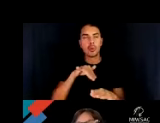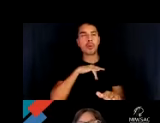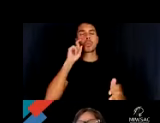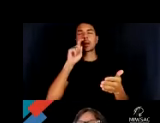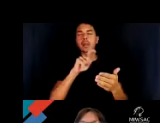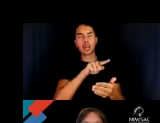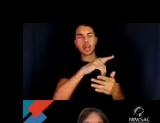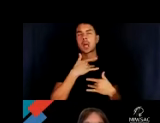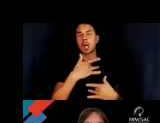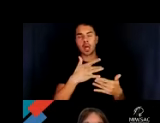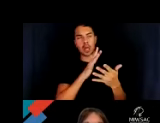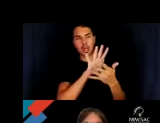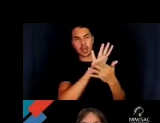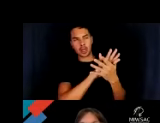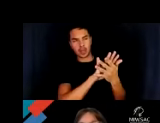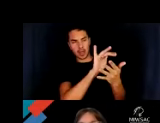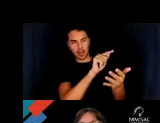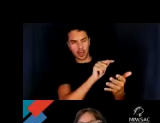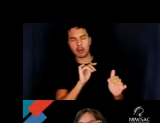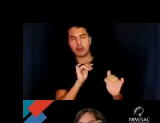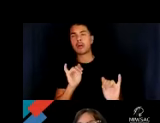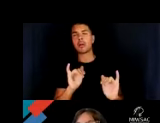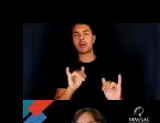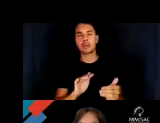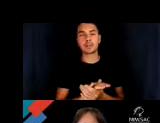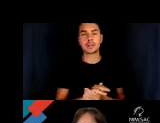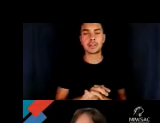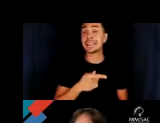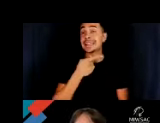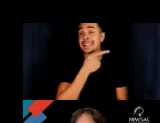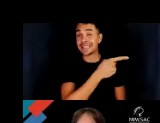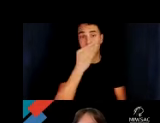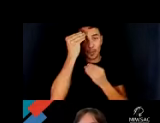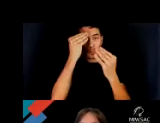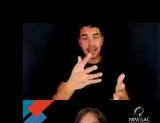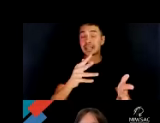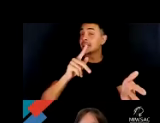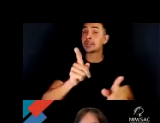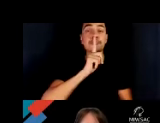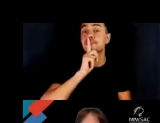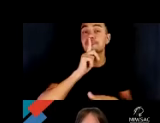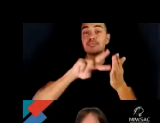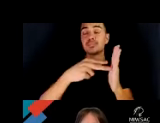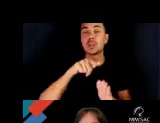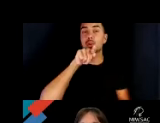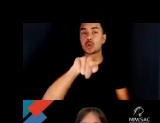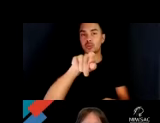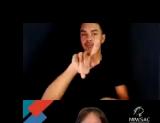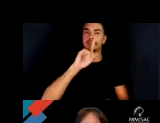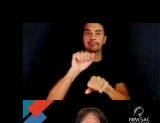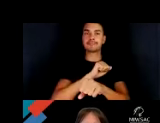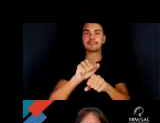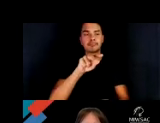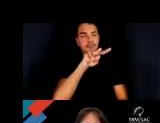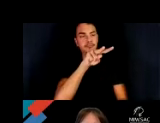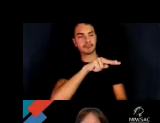like this is not meant any of this information for you to be diagnosing anyone or anything like that.